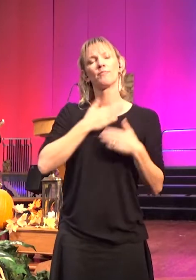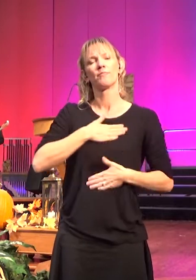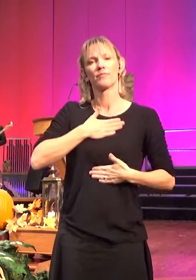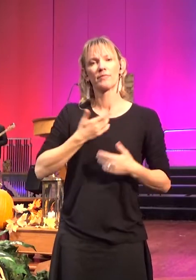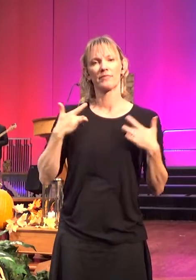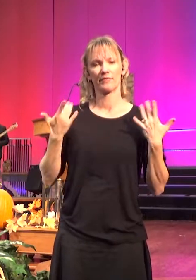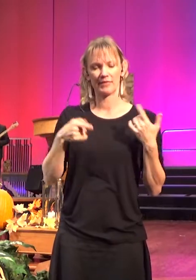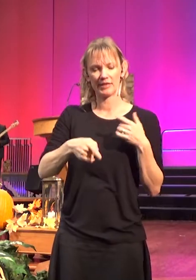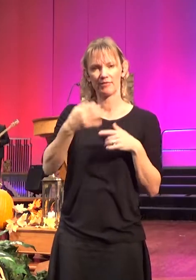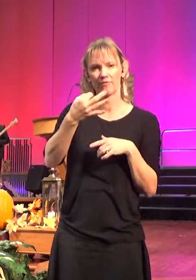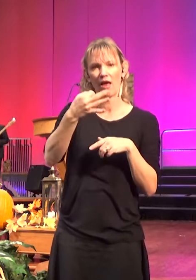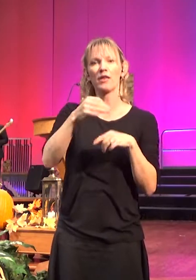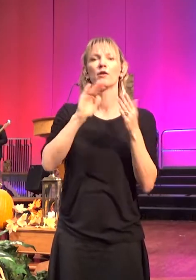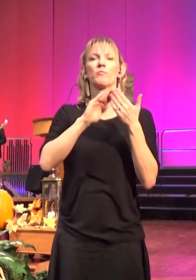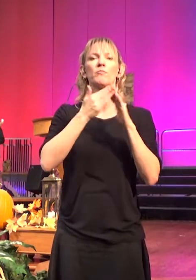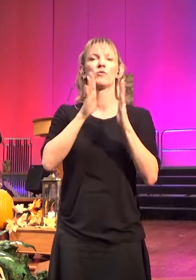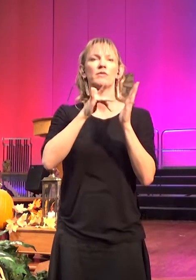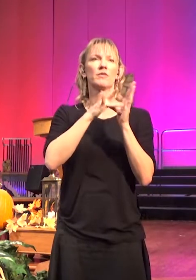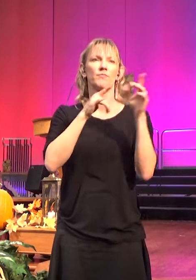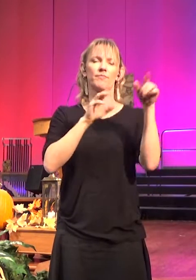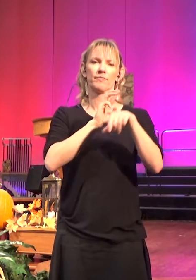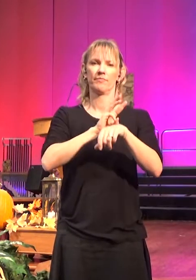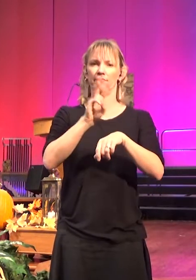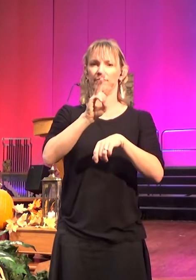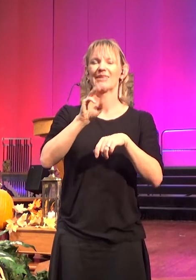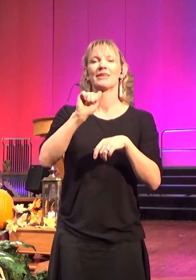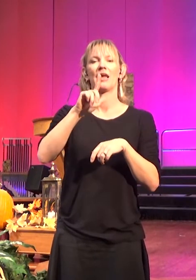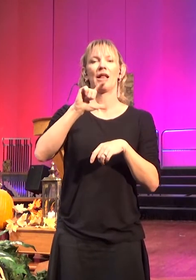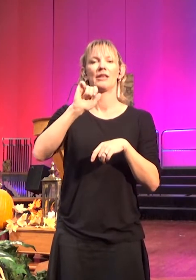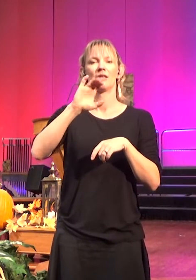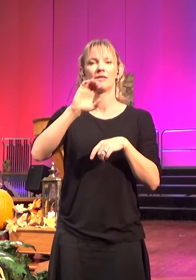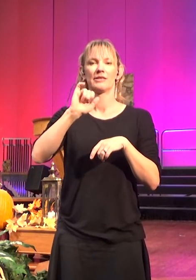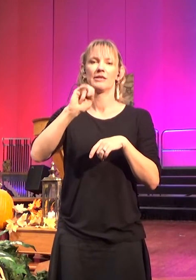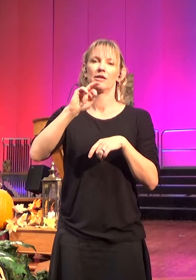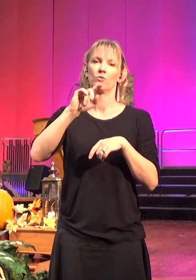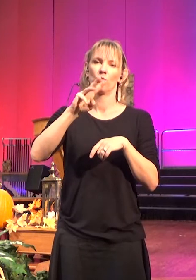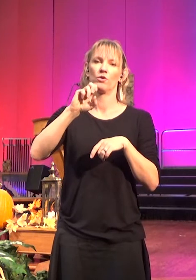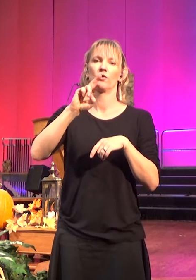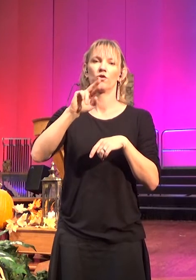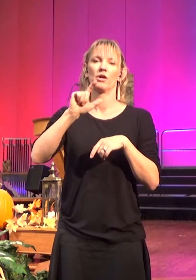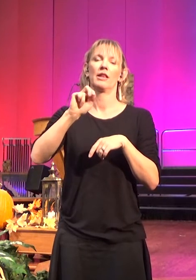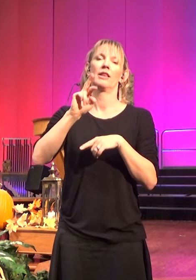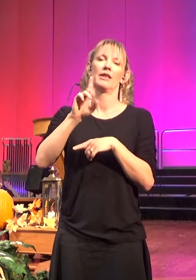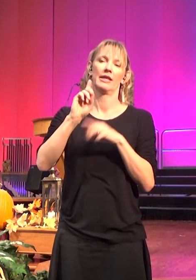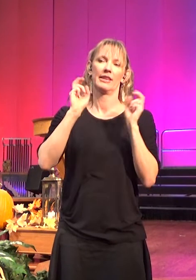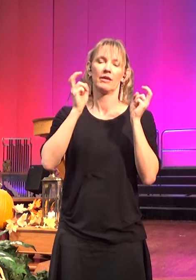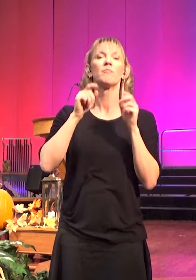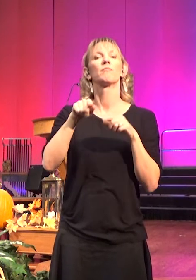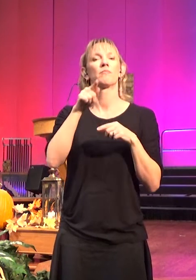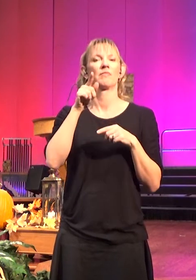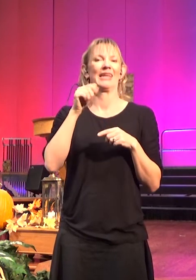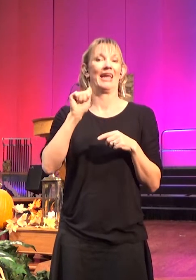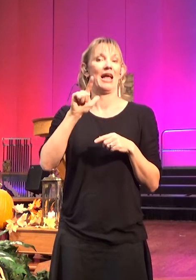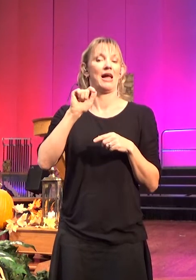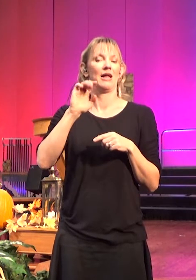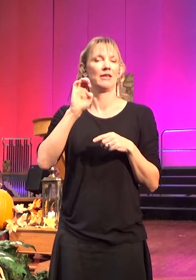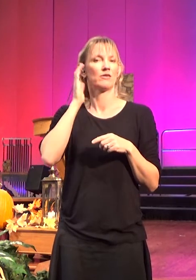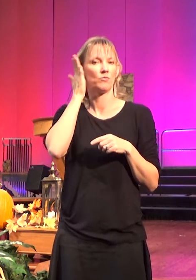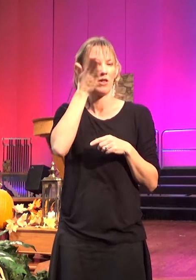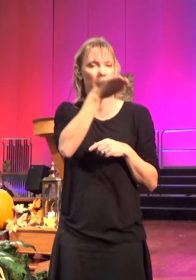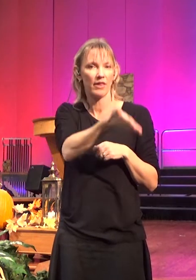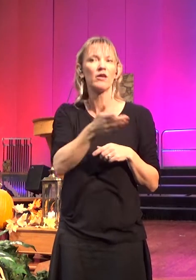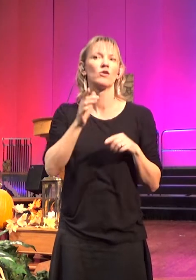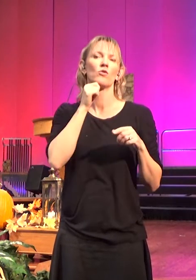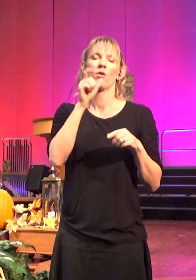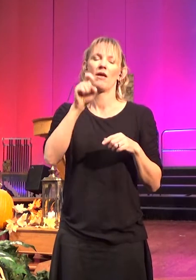again, we're having a volunteer appreciation event this Friday in the community center at 6. It's Alice in Wonderland theme. Alice will be there, but you don't